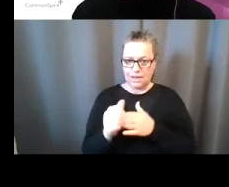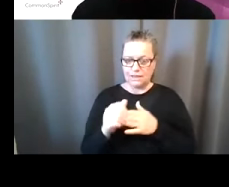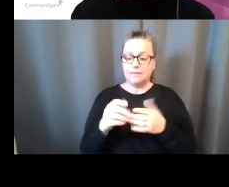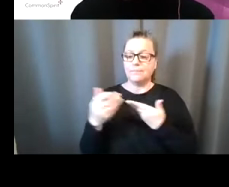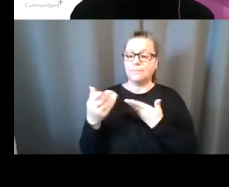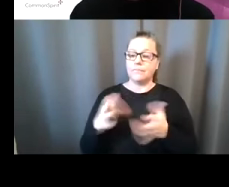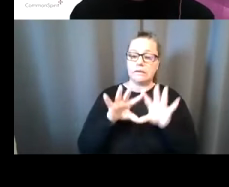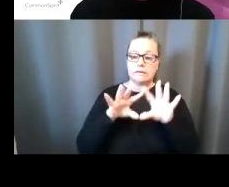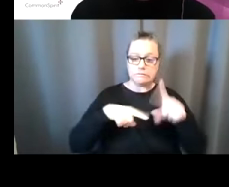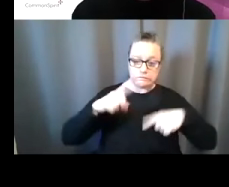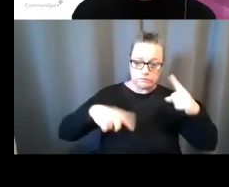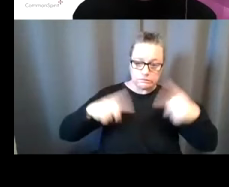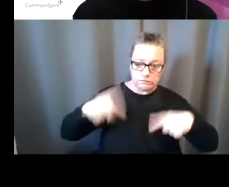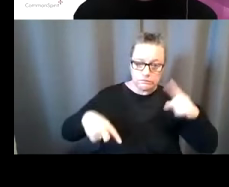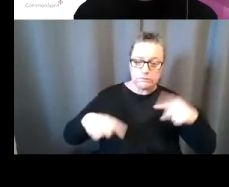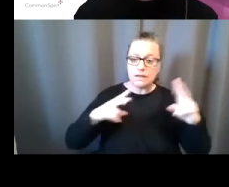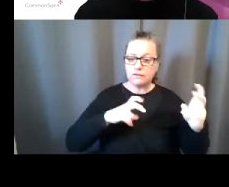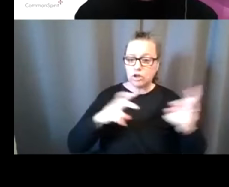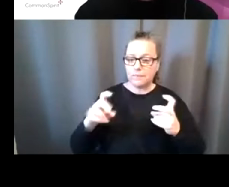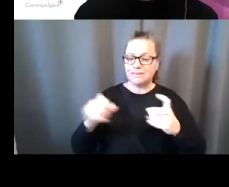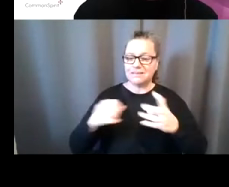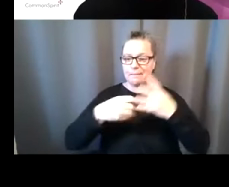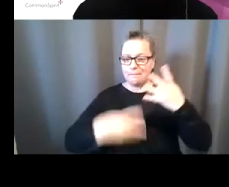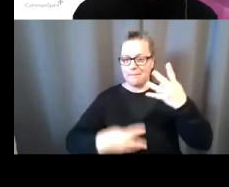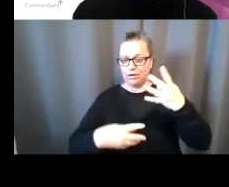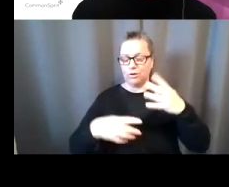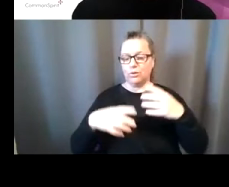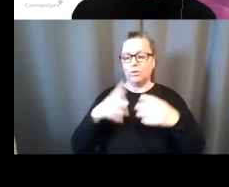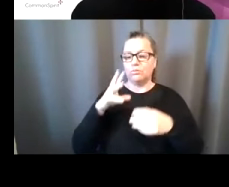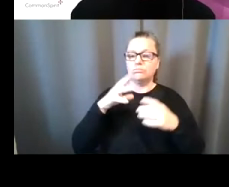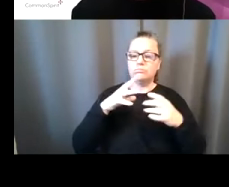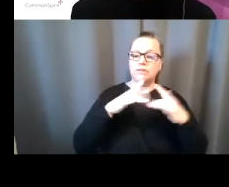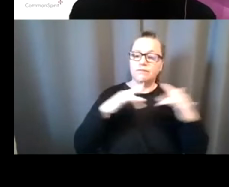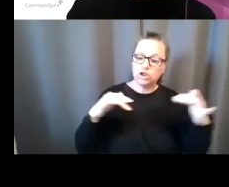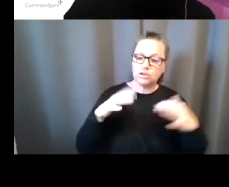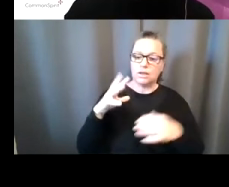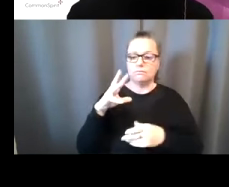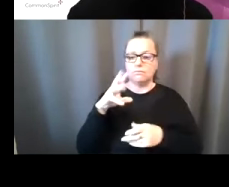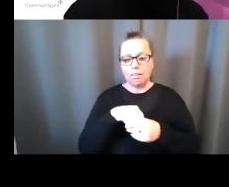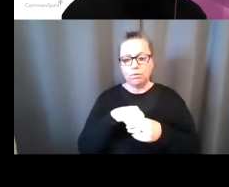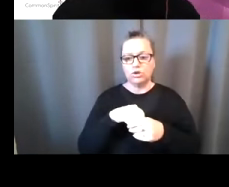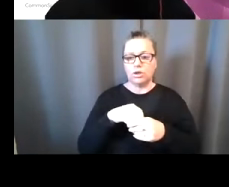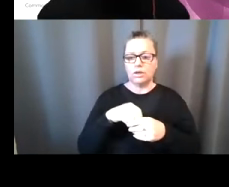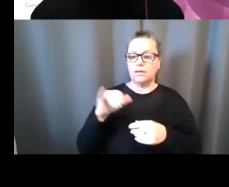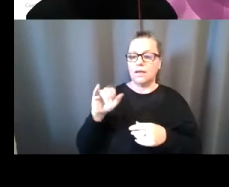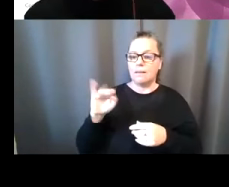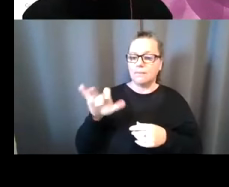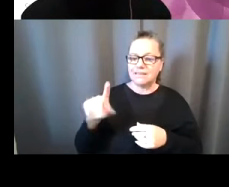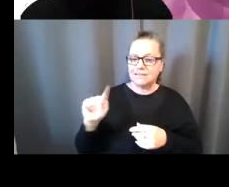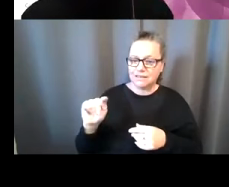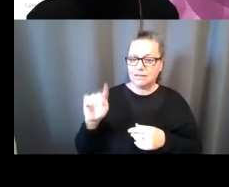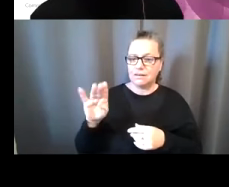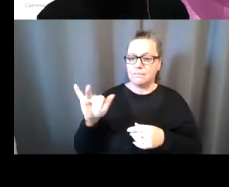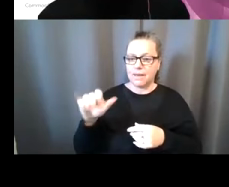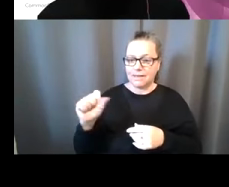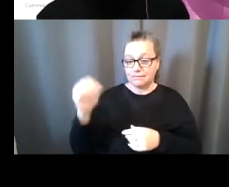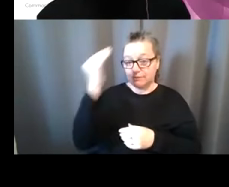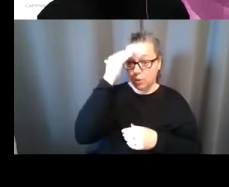of topics and exercises to choose from, like a menu. Topics include diversity, inclusion, implicit bias, awareness, speaking